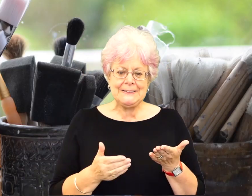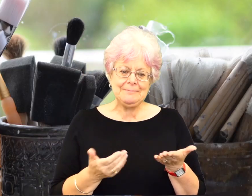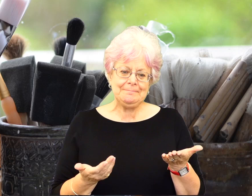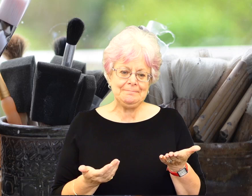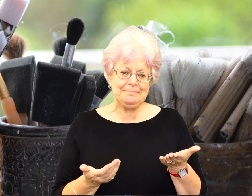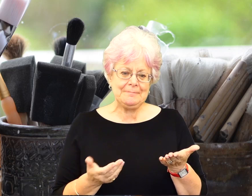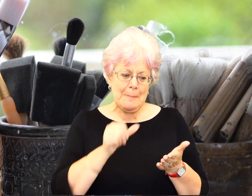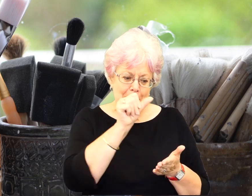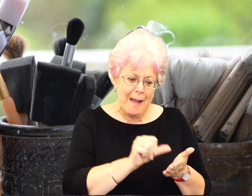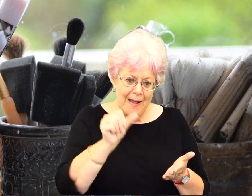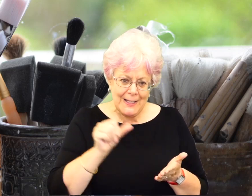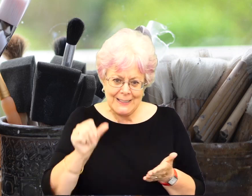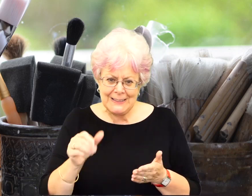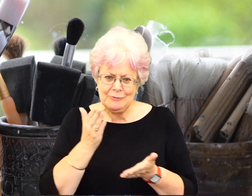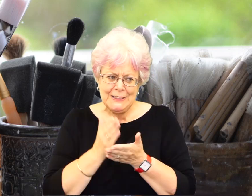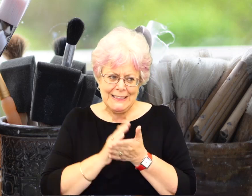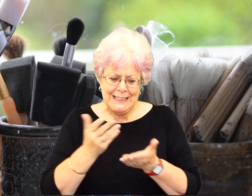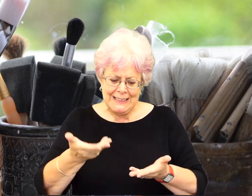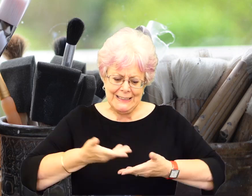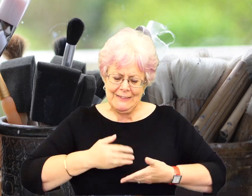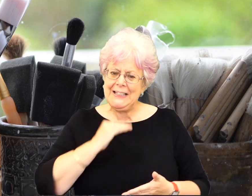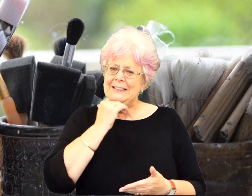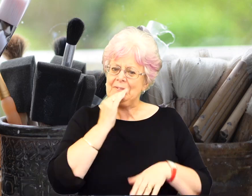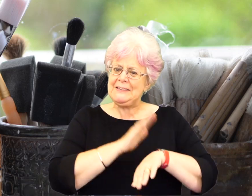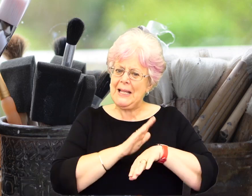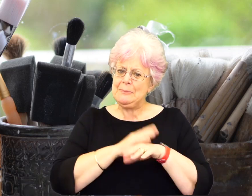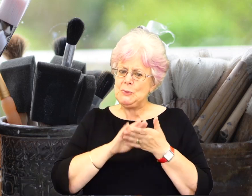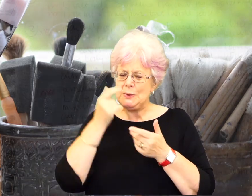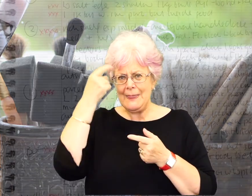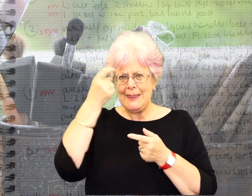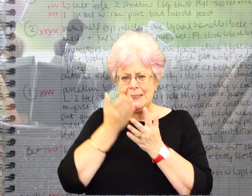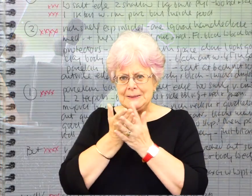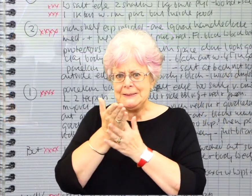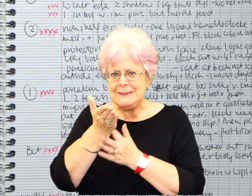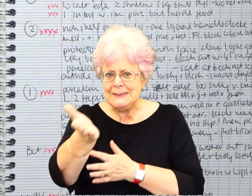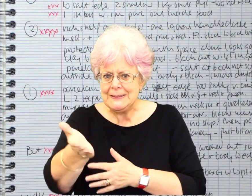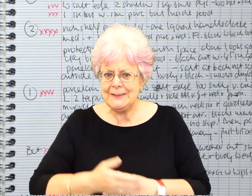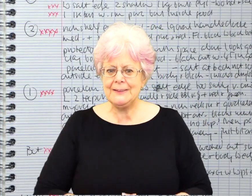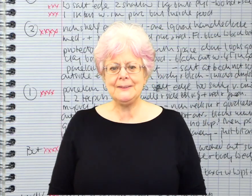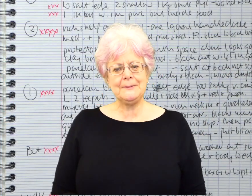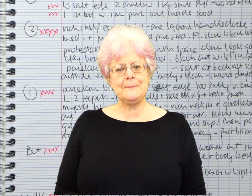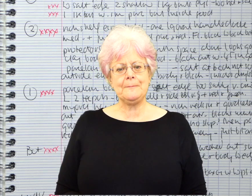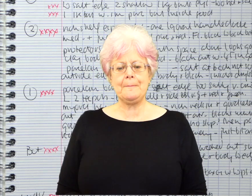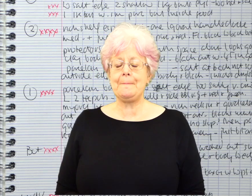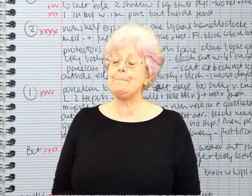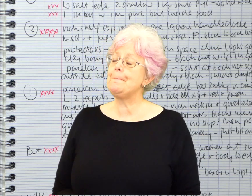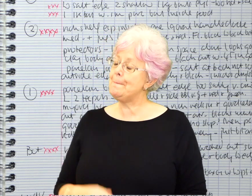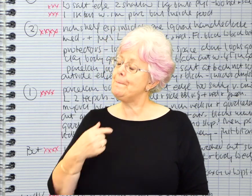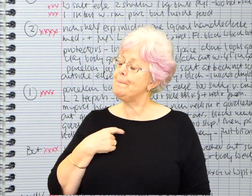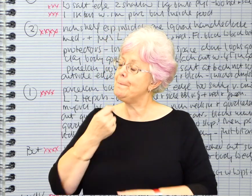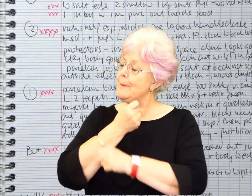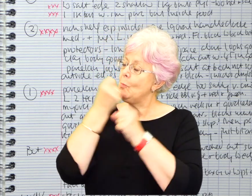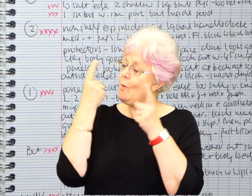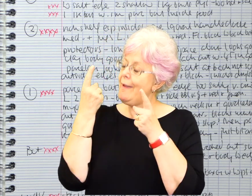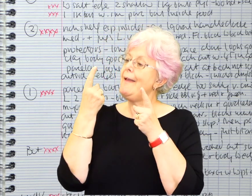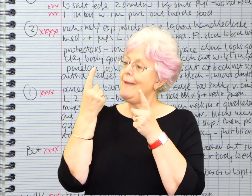haven't given enough time to in my life. I'm aware that you take